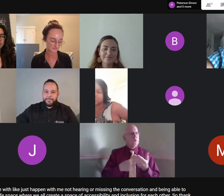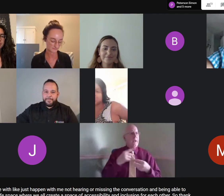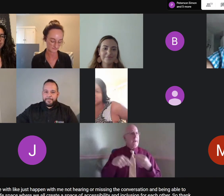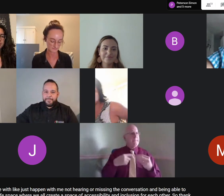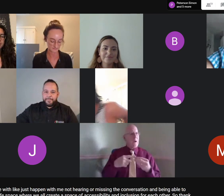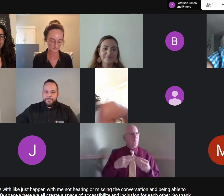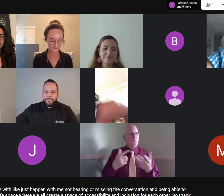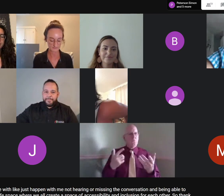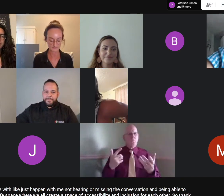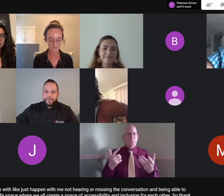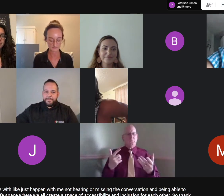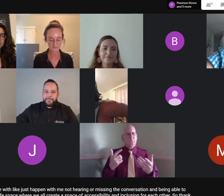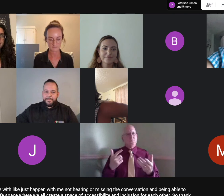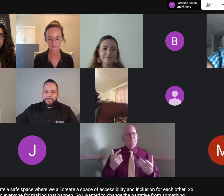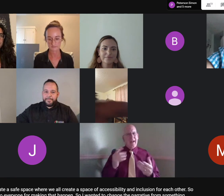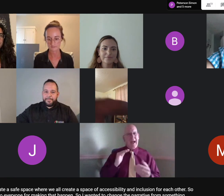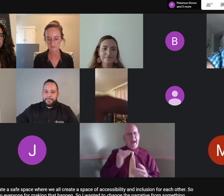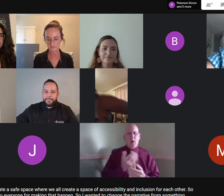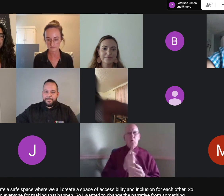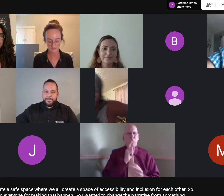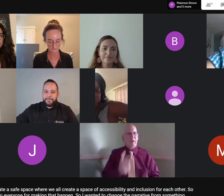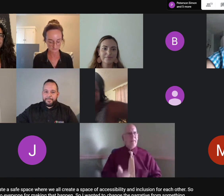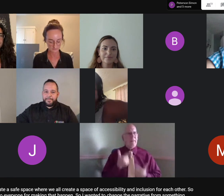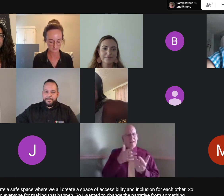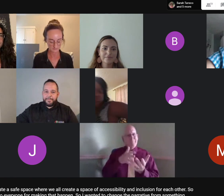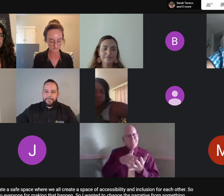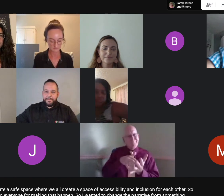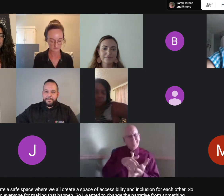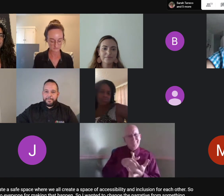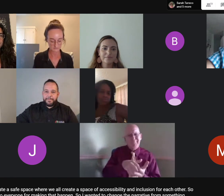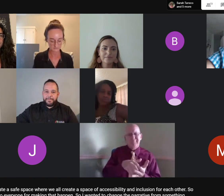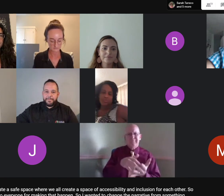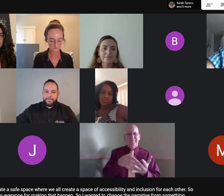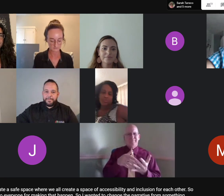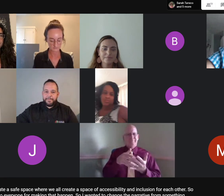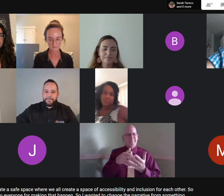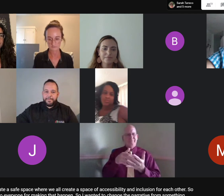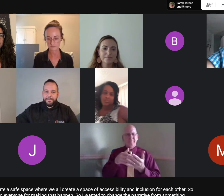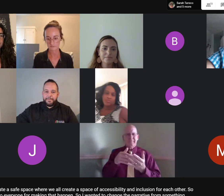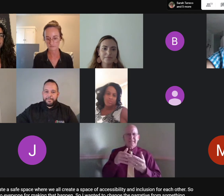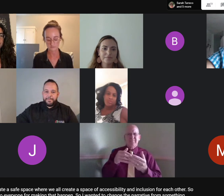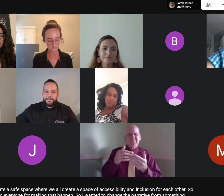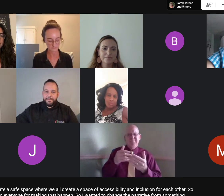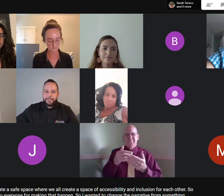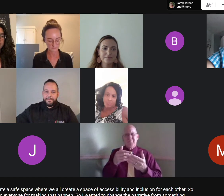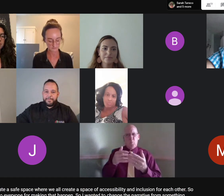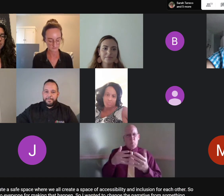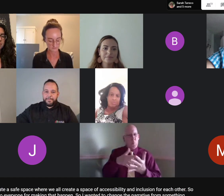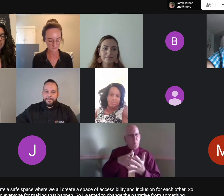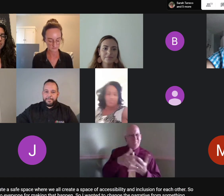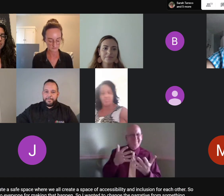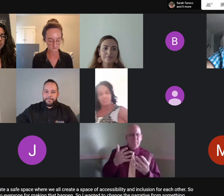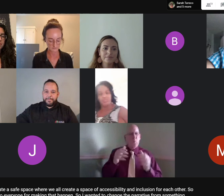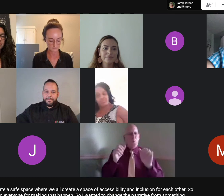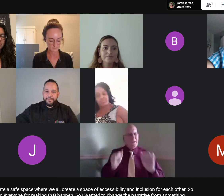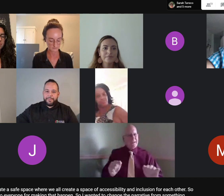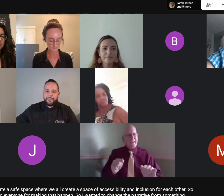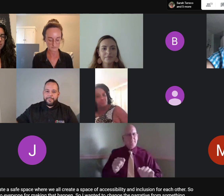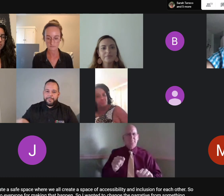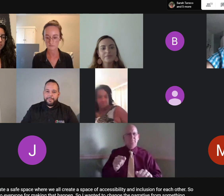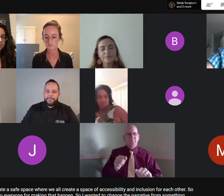our real vulnerabilities and our real lives in such a way that we can encourage